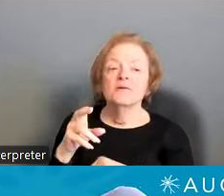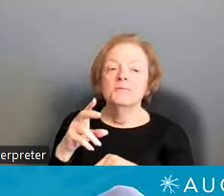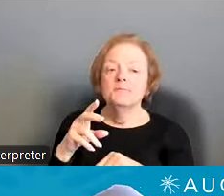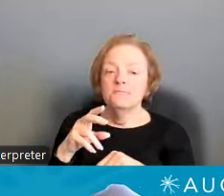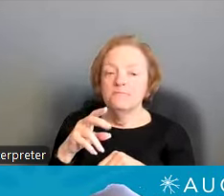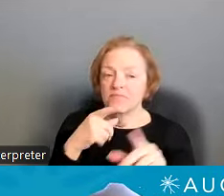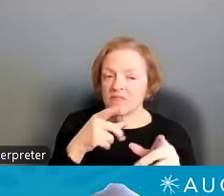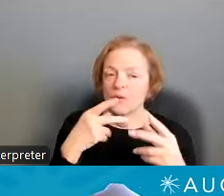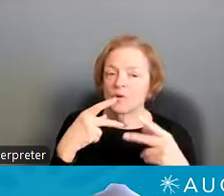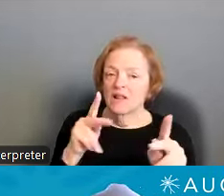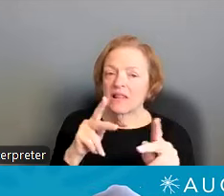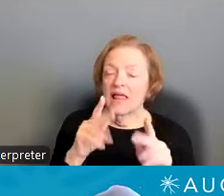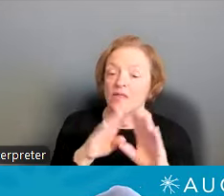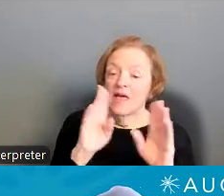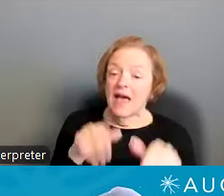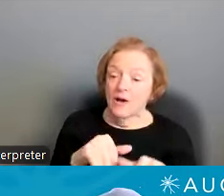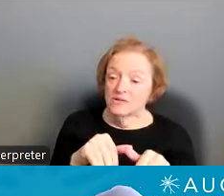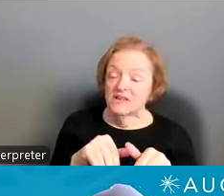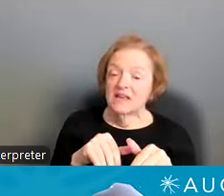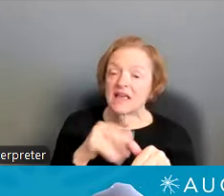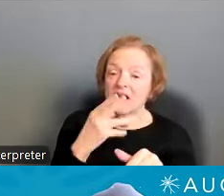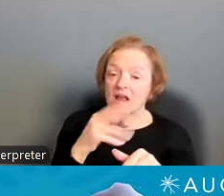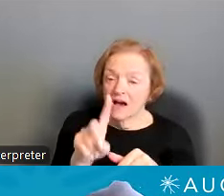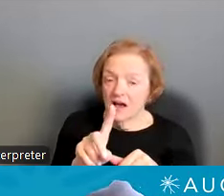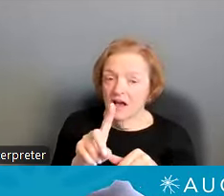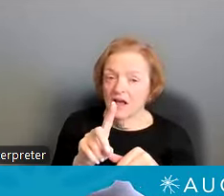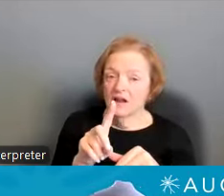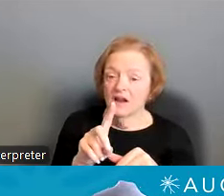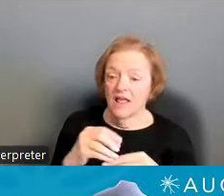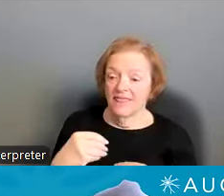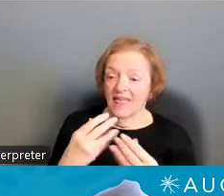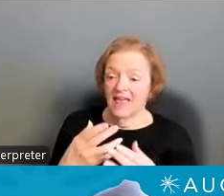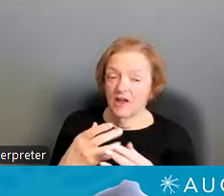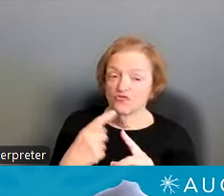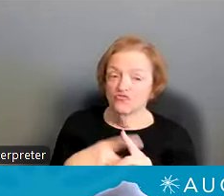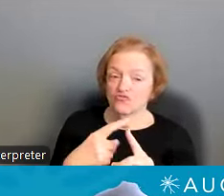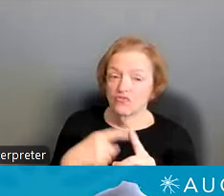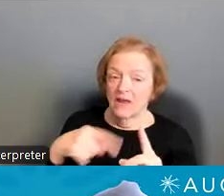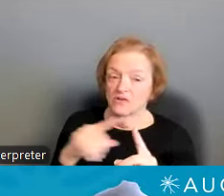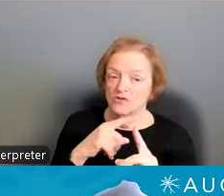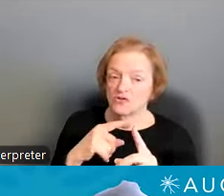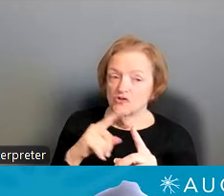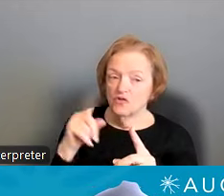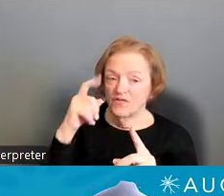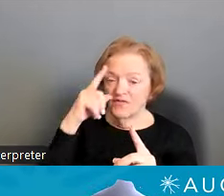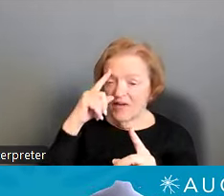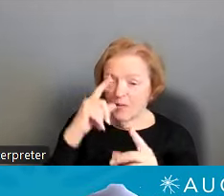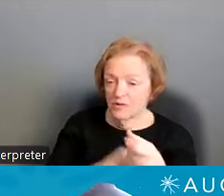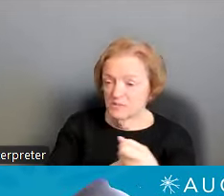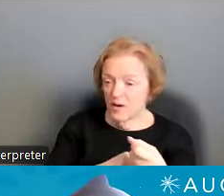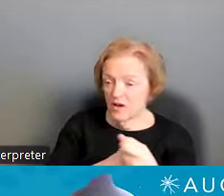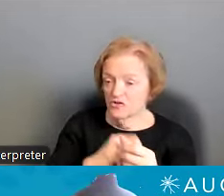authorities and certain landlords that rent to federally subsidized tenants to implement work requirements and time limits for